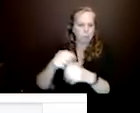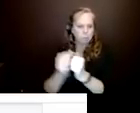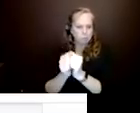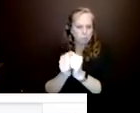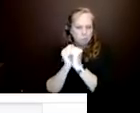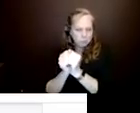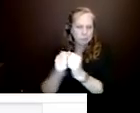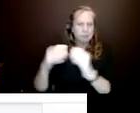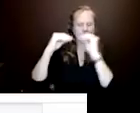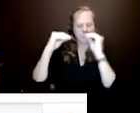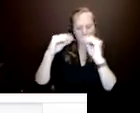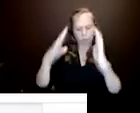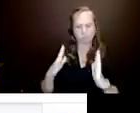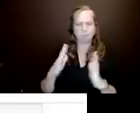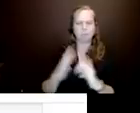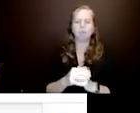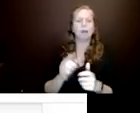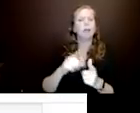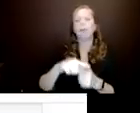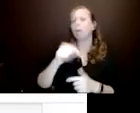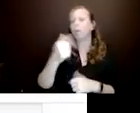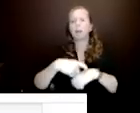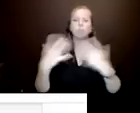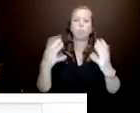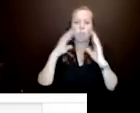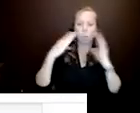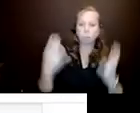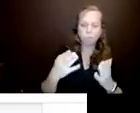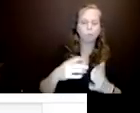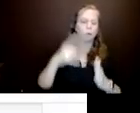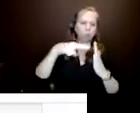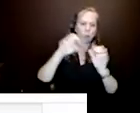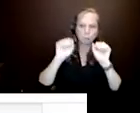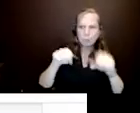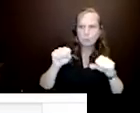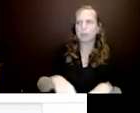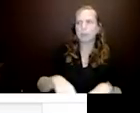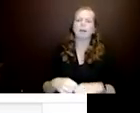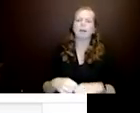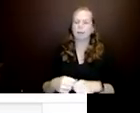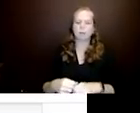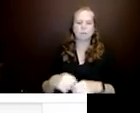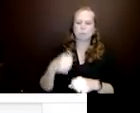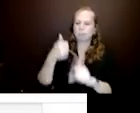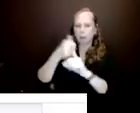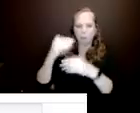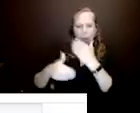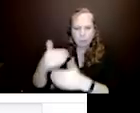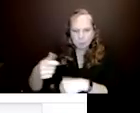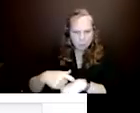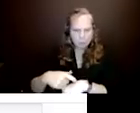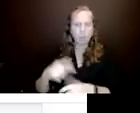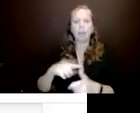two other times in which they'll focus on literacy in the asynchronous time, and then another chunk of time where they'll focus